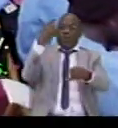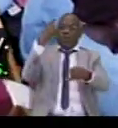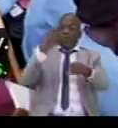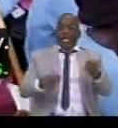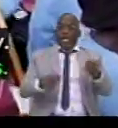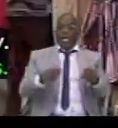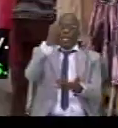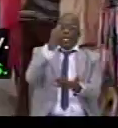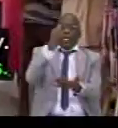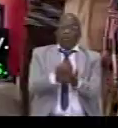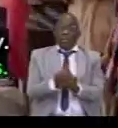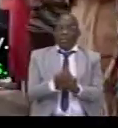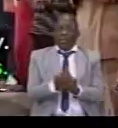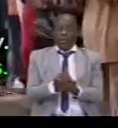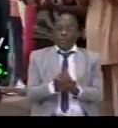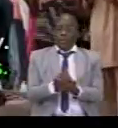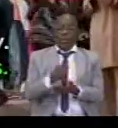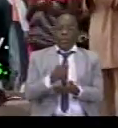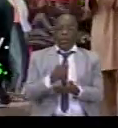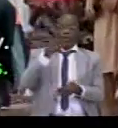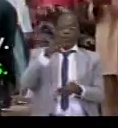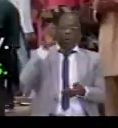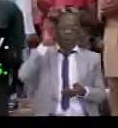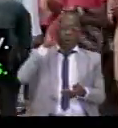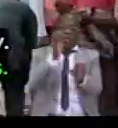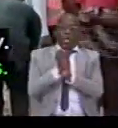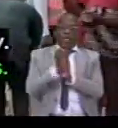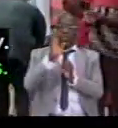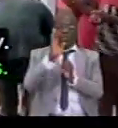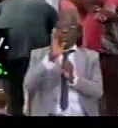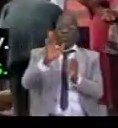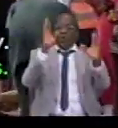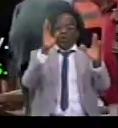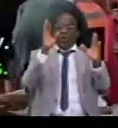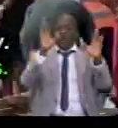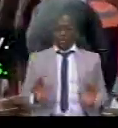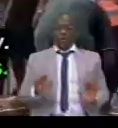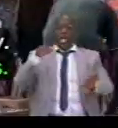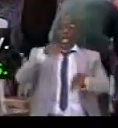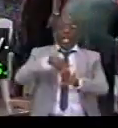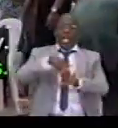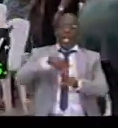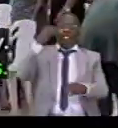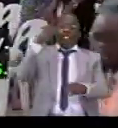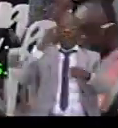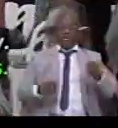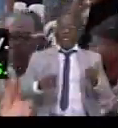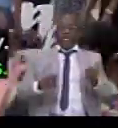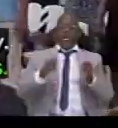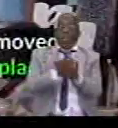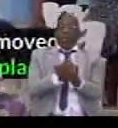the final amen, you'll receive your miracle. At the final amen, you will